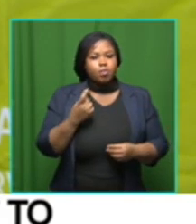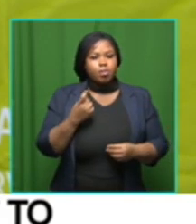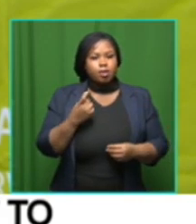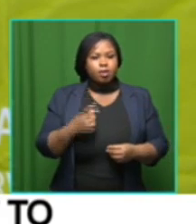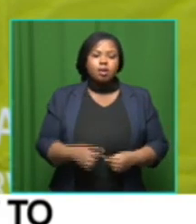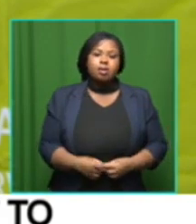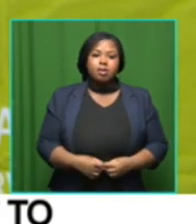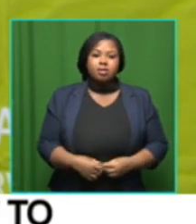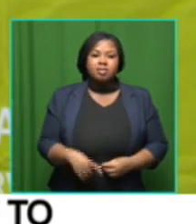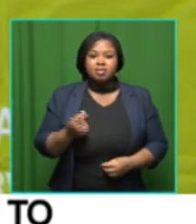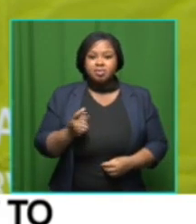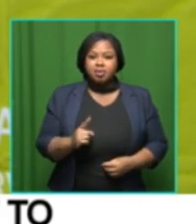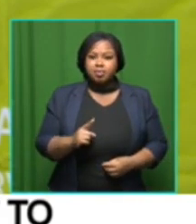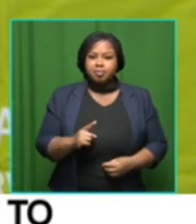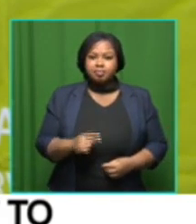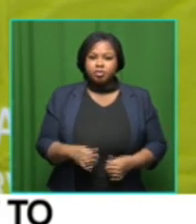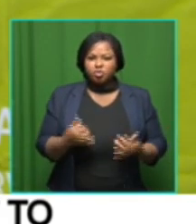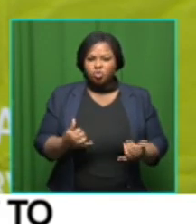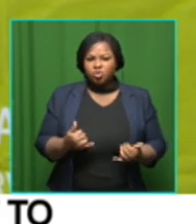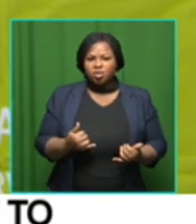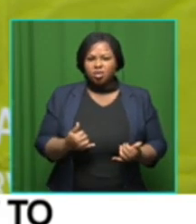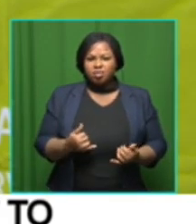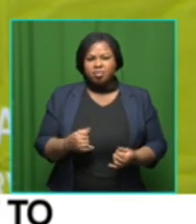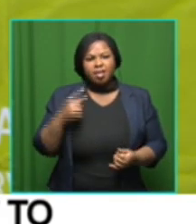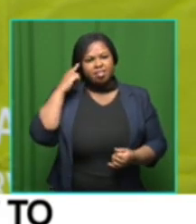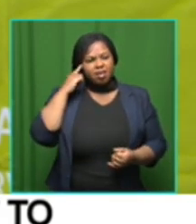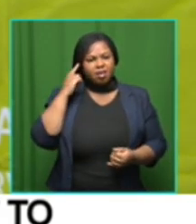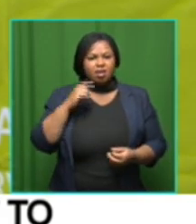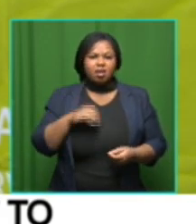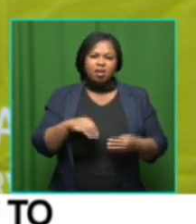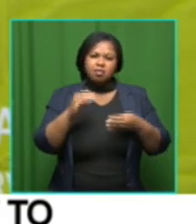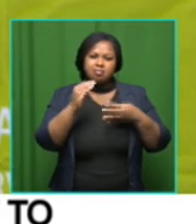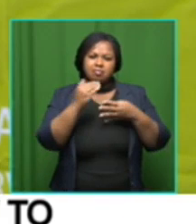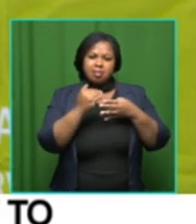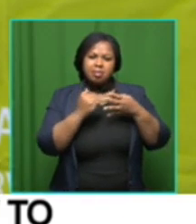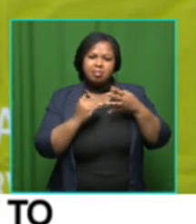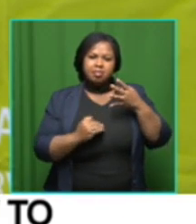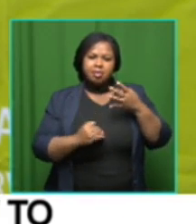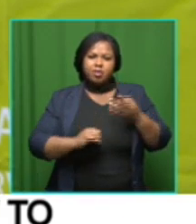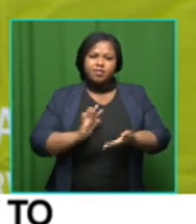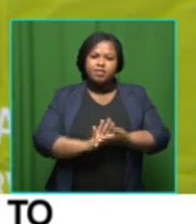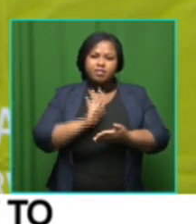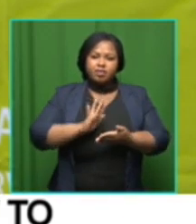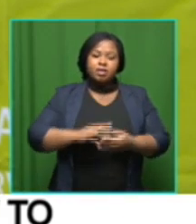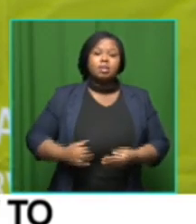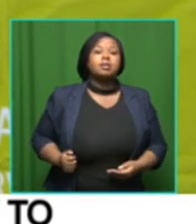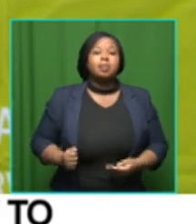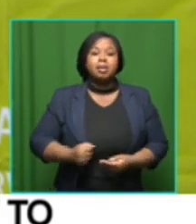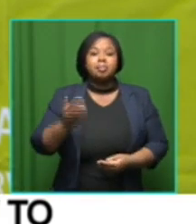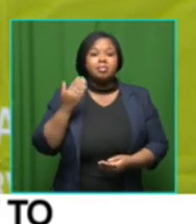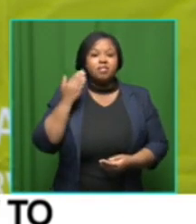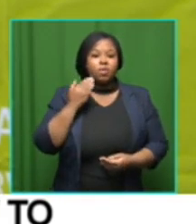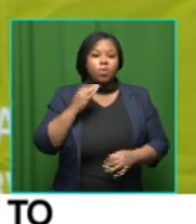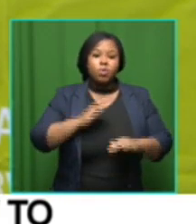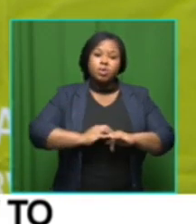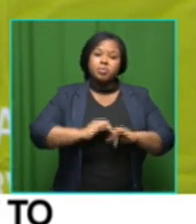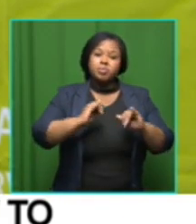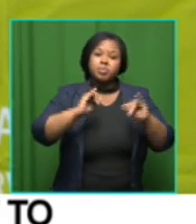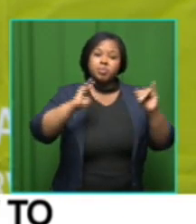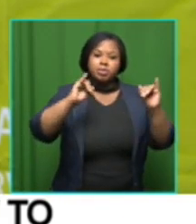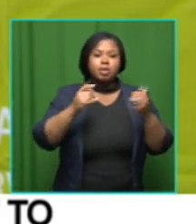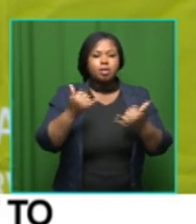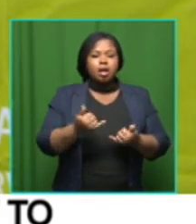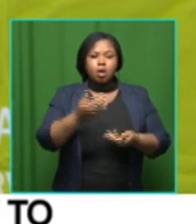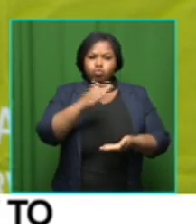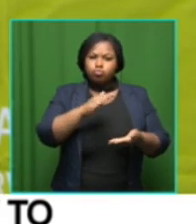it is now today is about country number 15. It was raging at the beginning. So we think that there are good lessons to